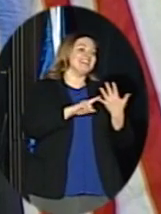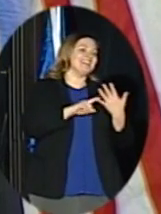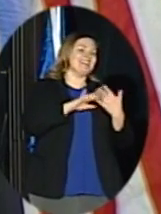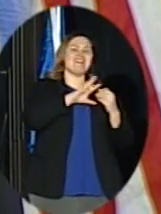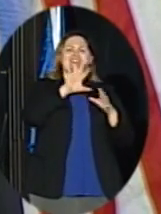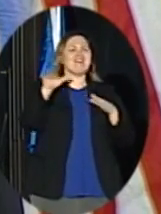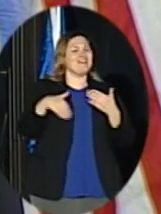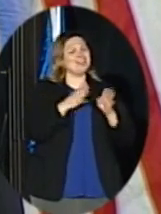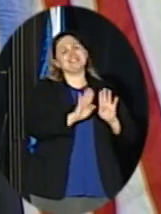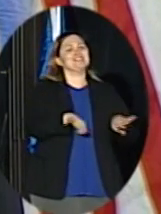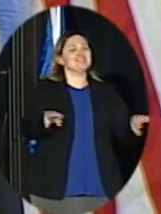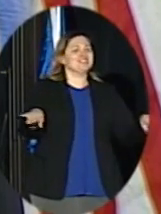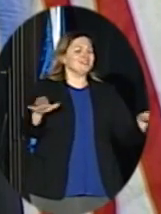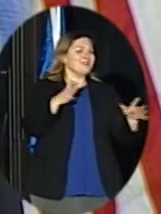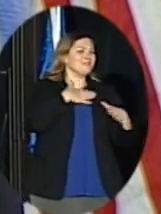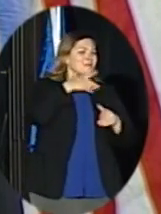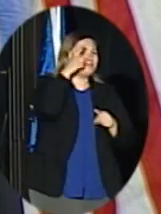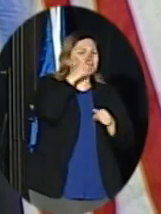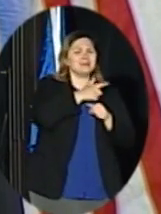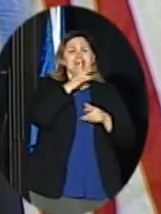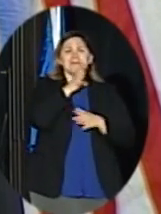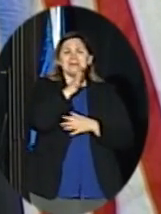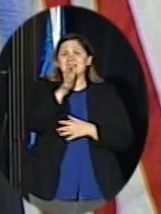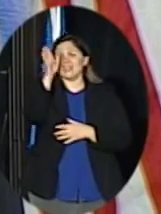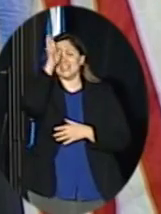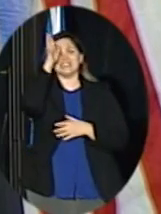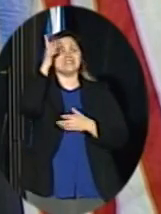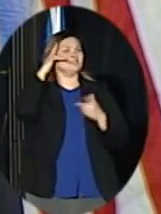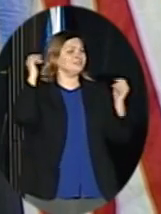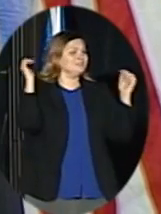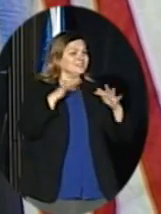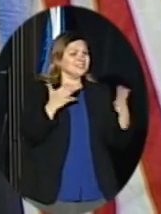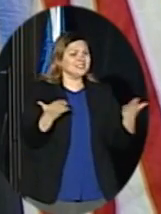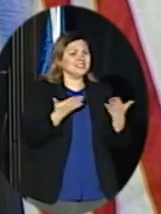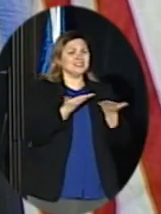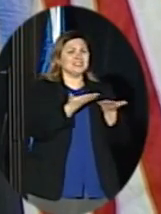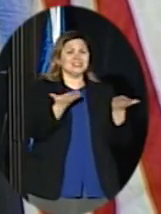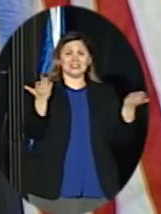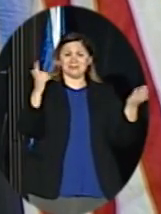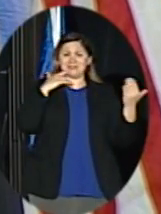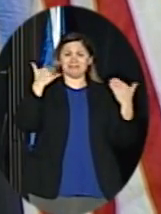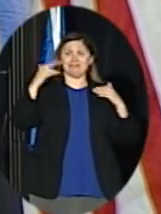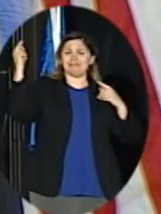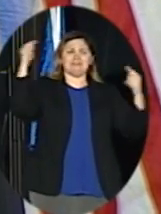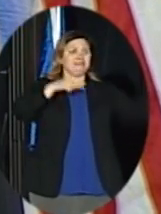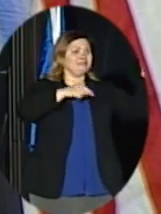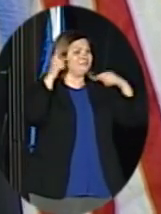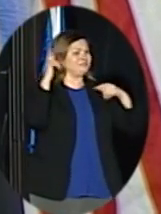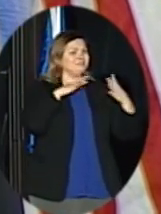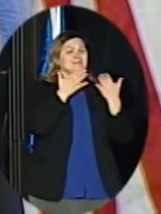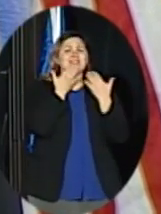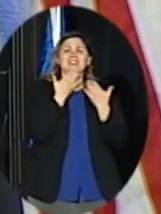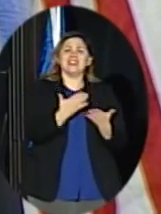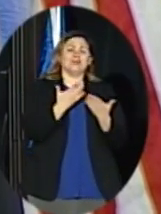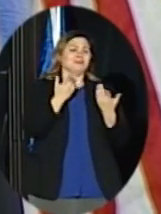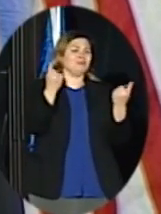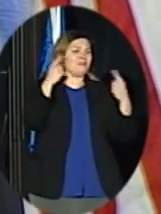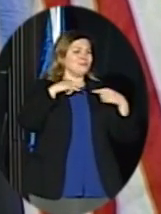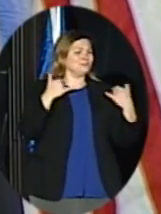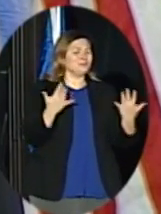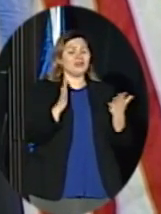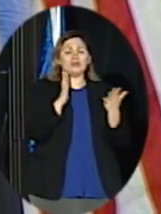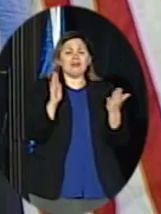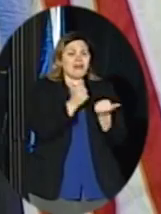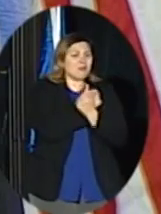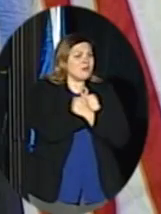here from near and far to be with us today. Thank you so much for your love and support. You are the true foundation and